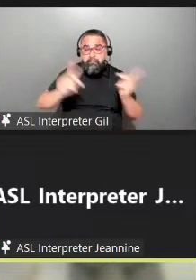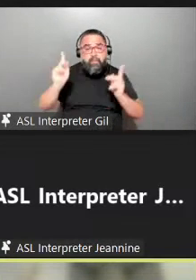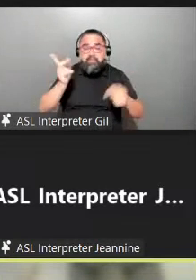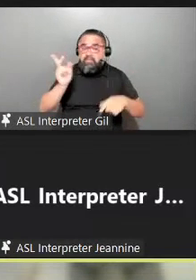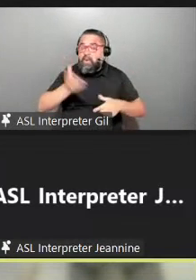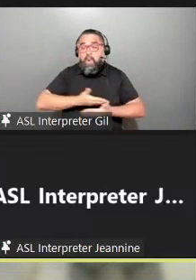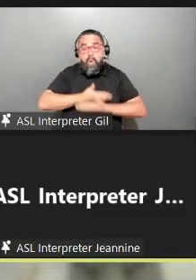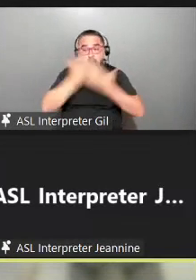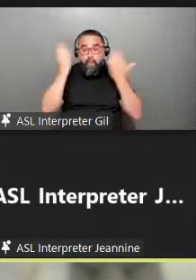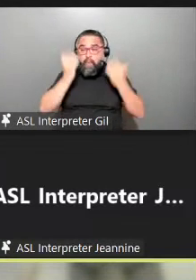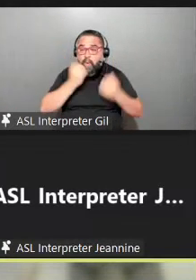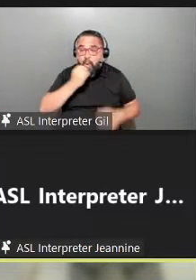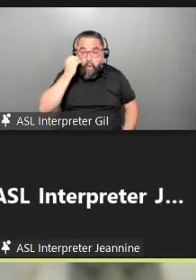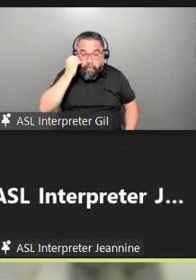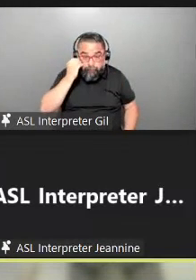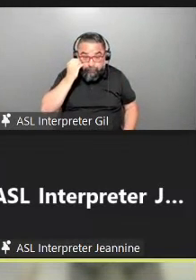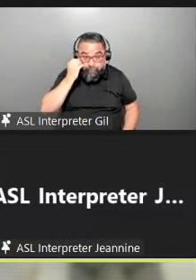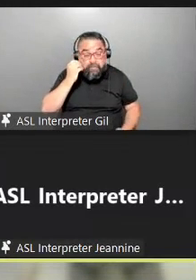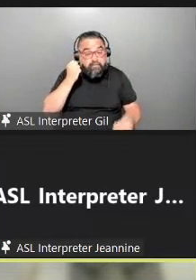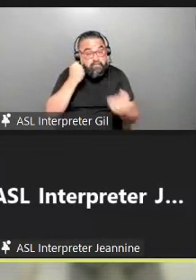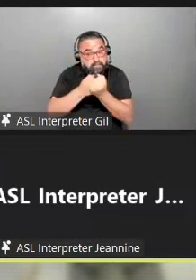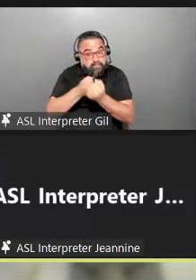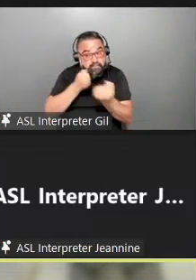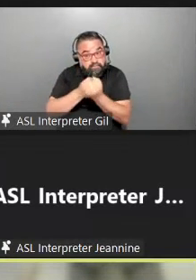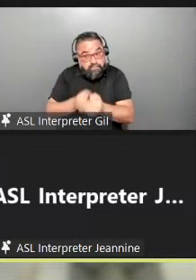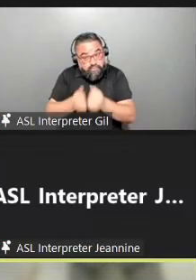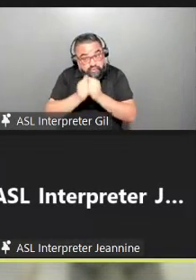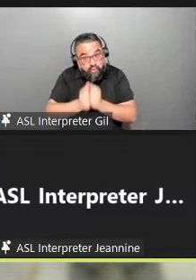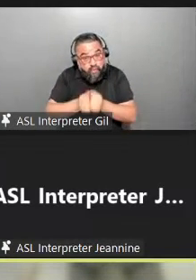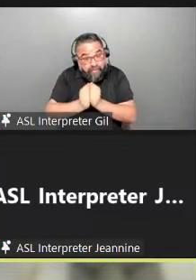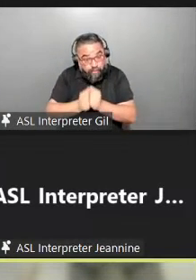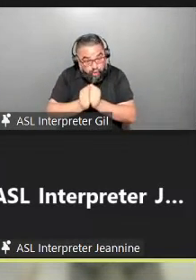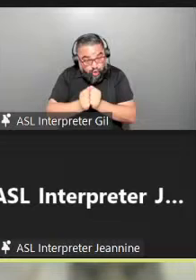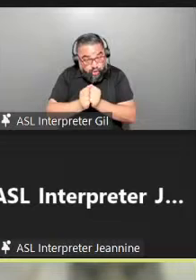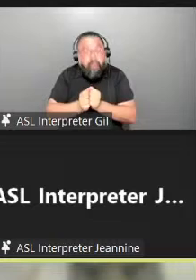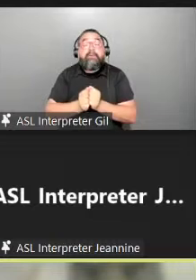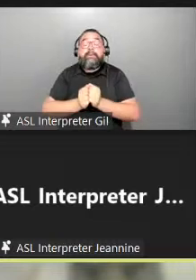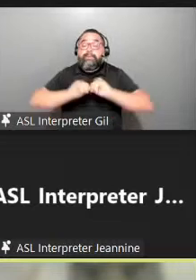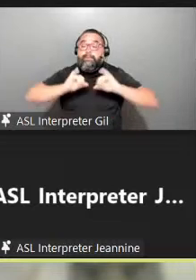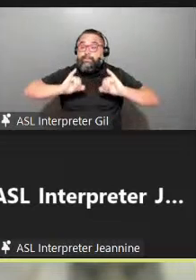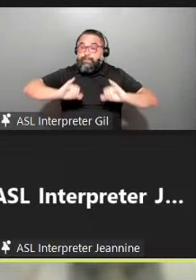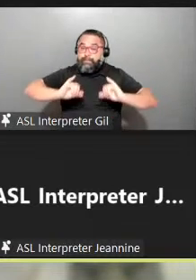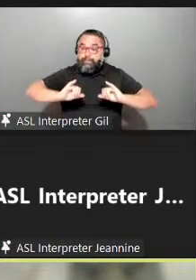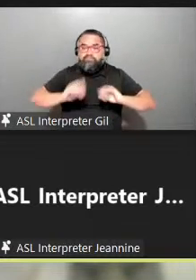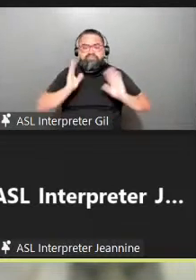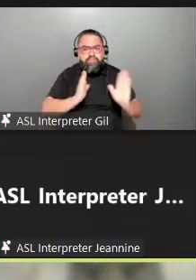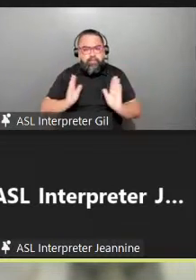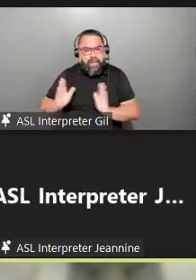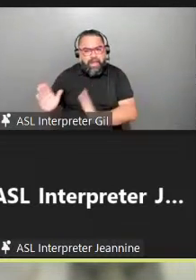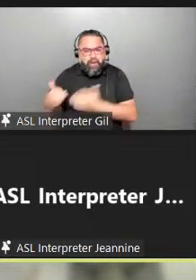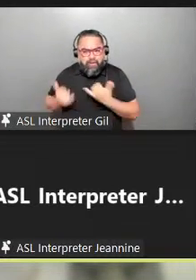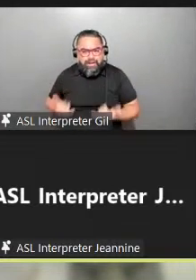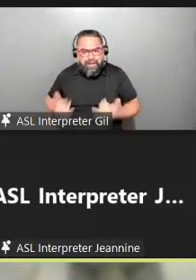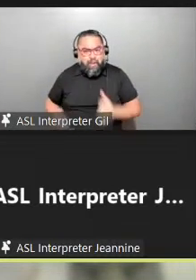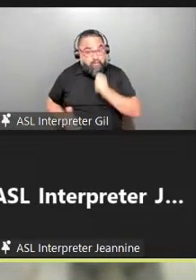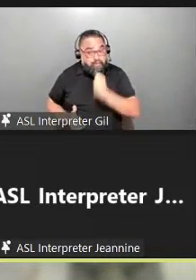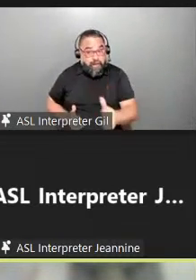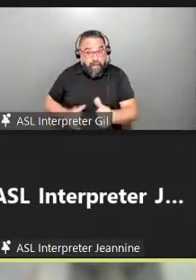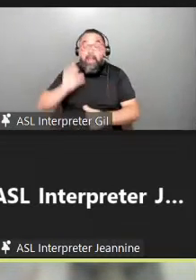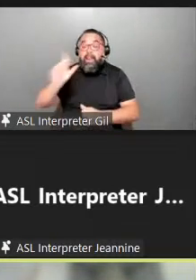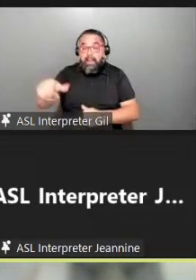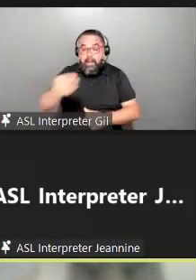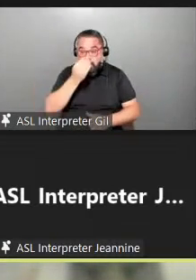will suffer the consequences if we don't do our part right now. How quickly life gets back to normal after